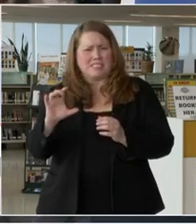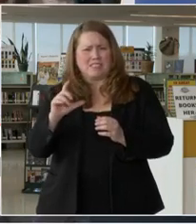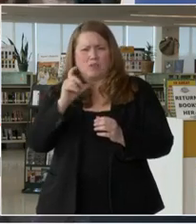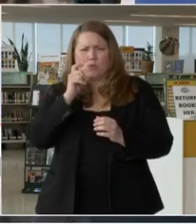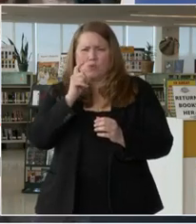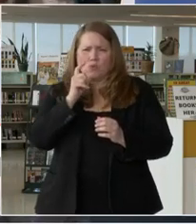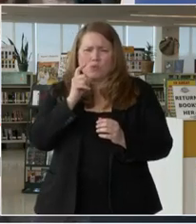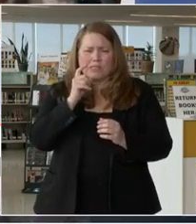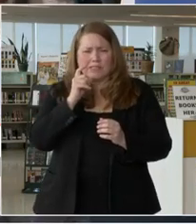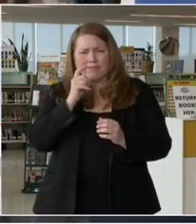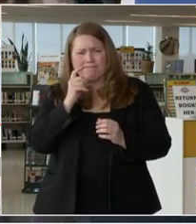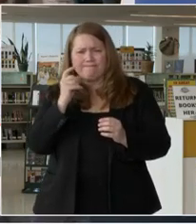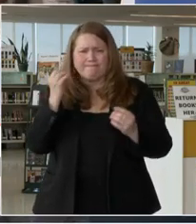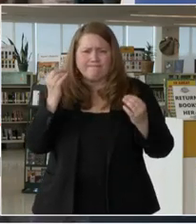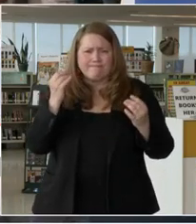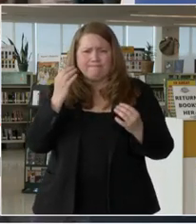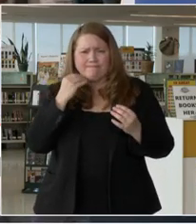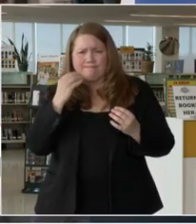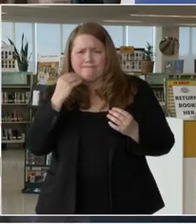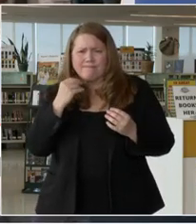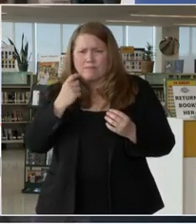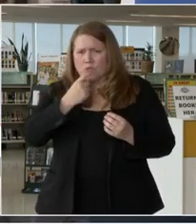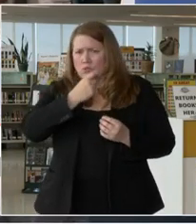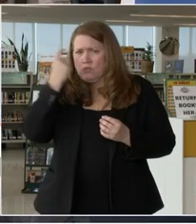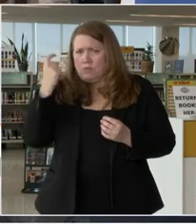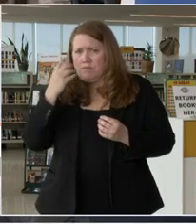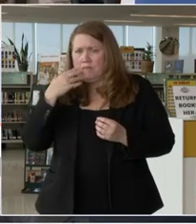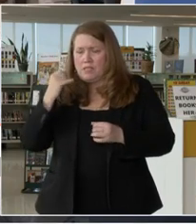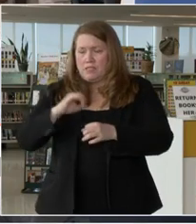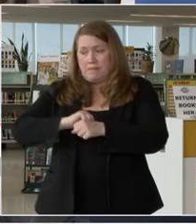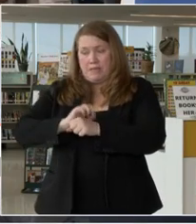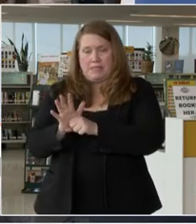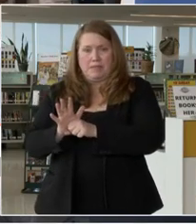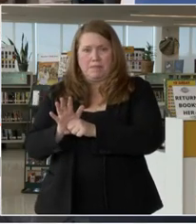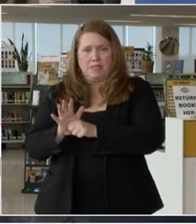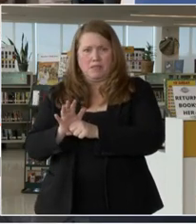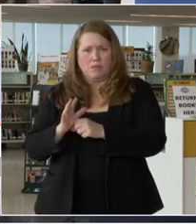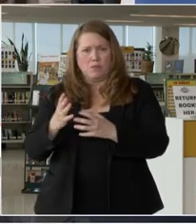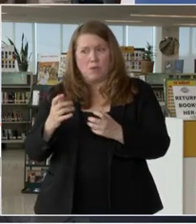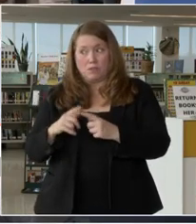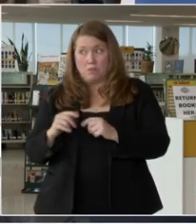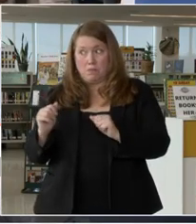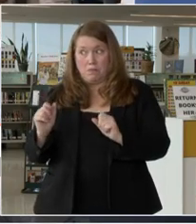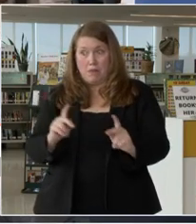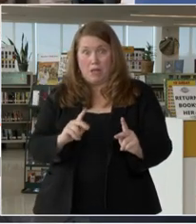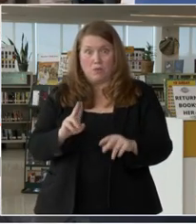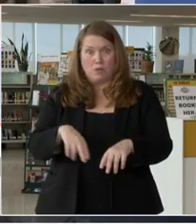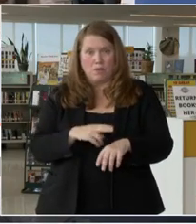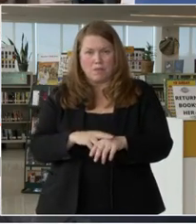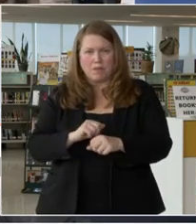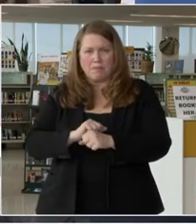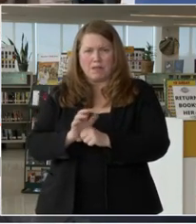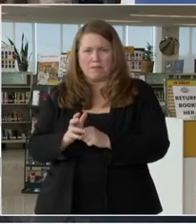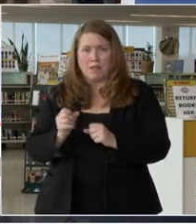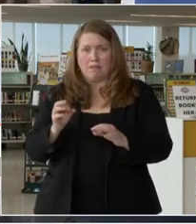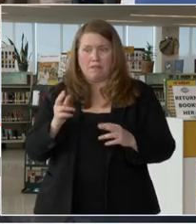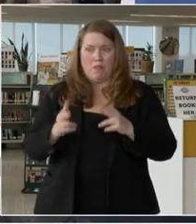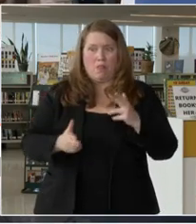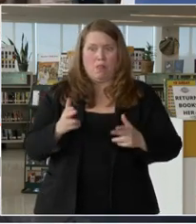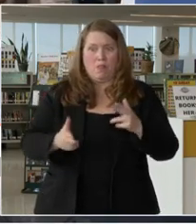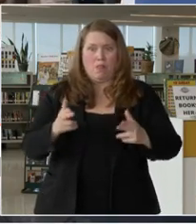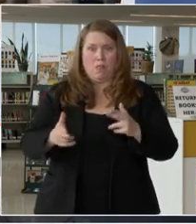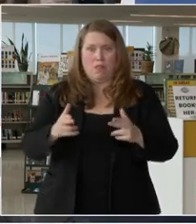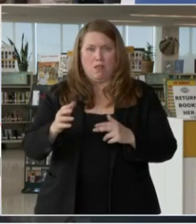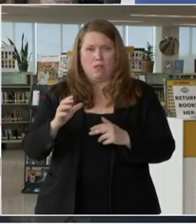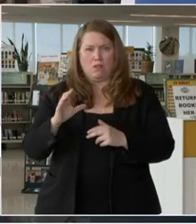reeling from a pandemic, trying to get their life back to normal, but faced with this other pandemic of homicides? Yeah, you know, that's